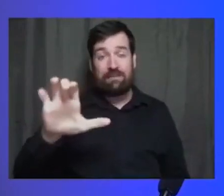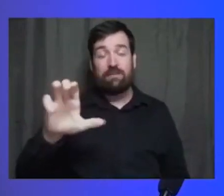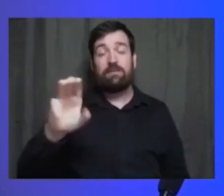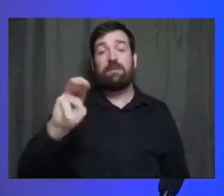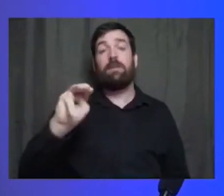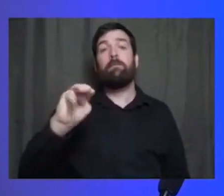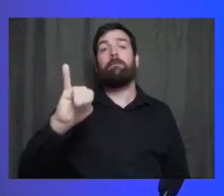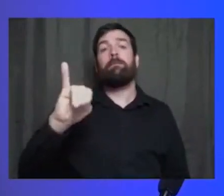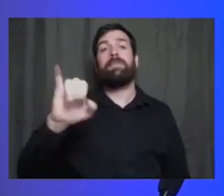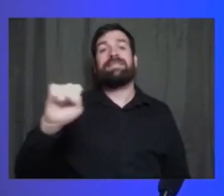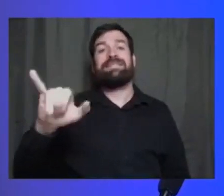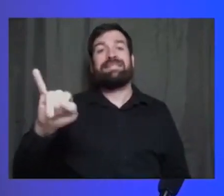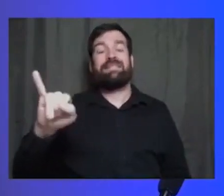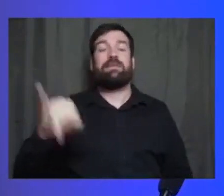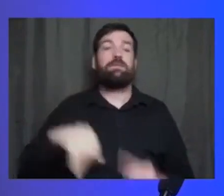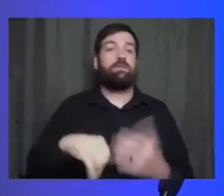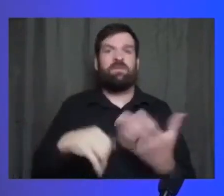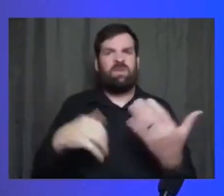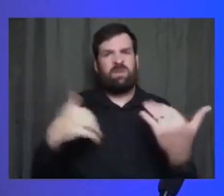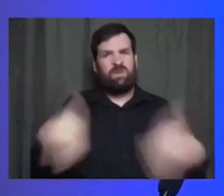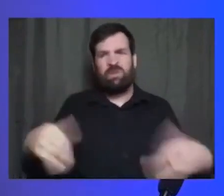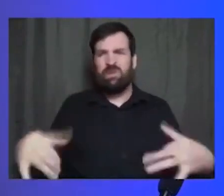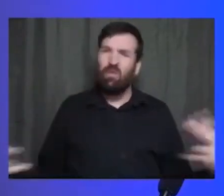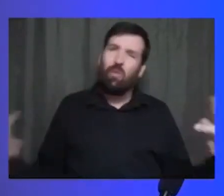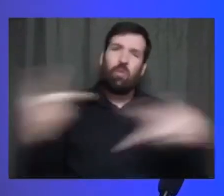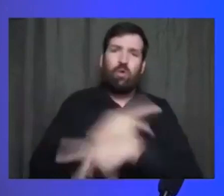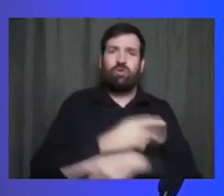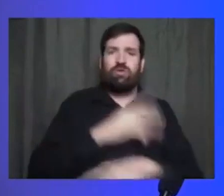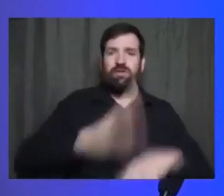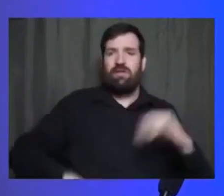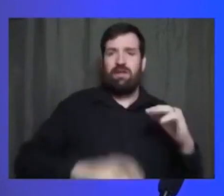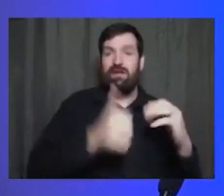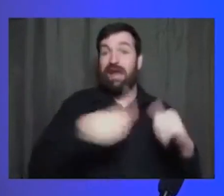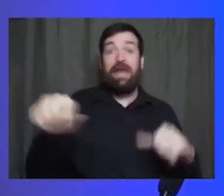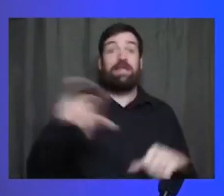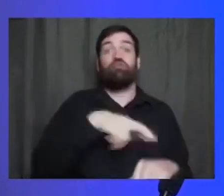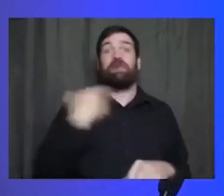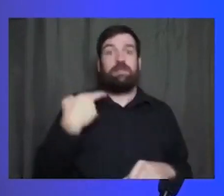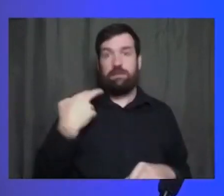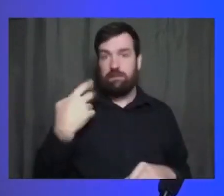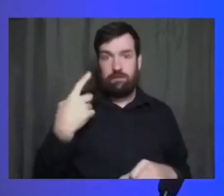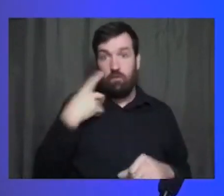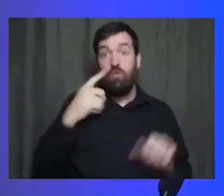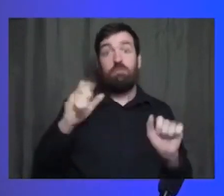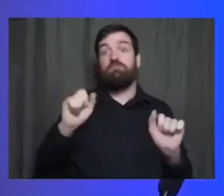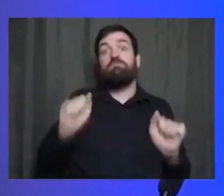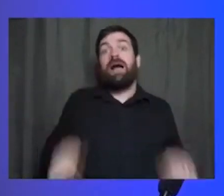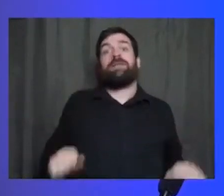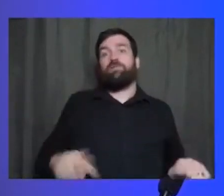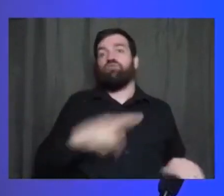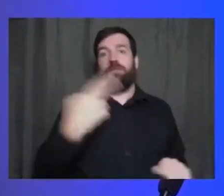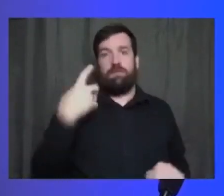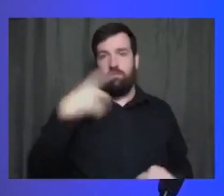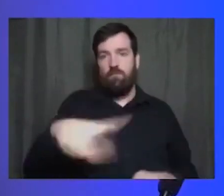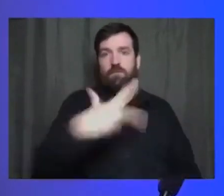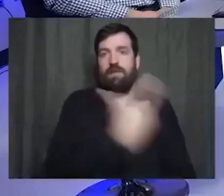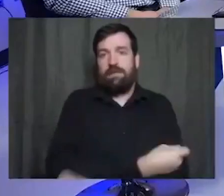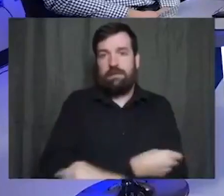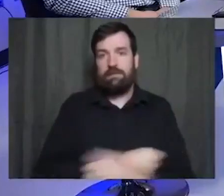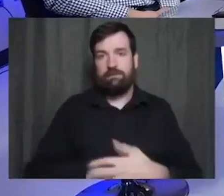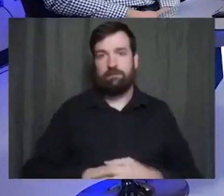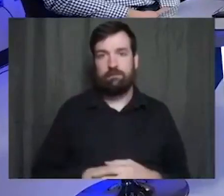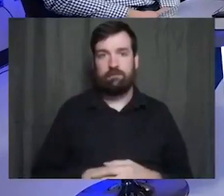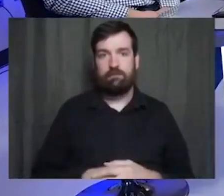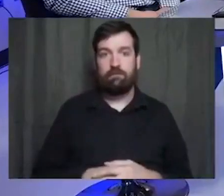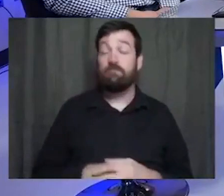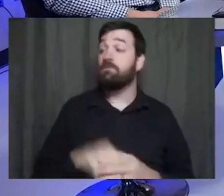far outweighs any kind of risk that we have seen or potential risk we have seen with vaccination. And also, Mary